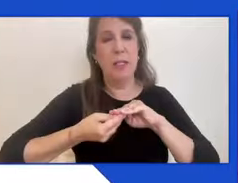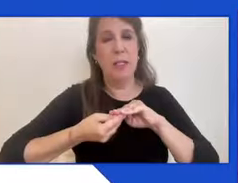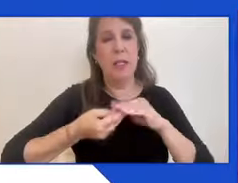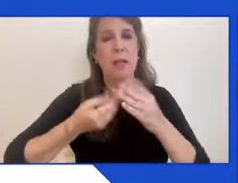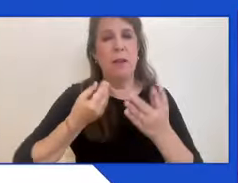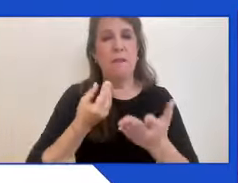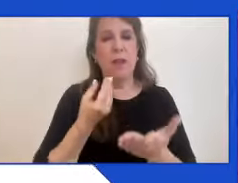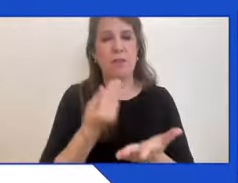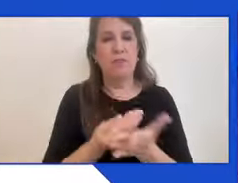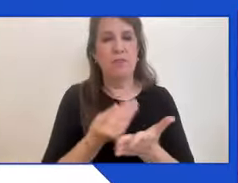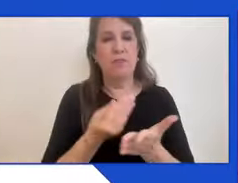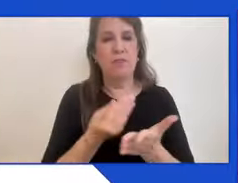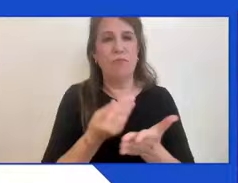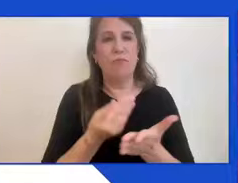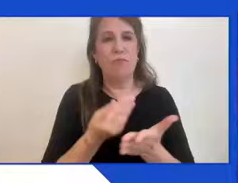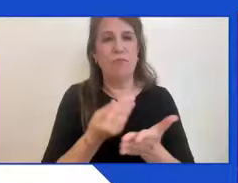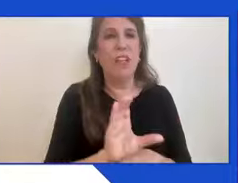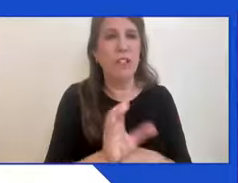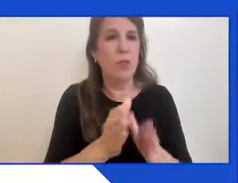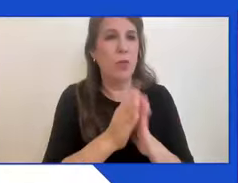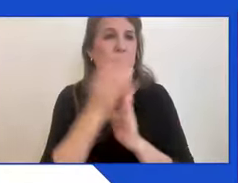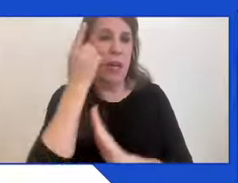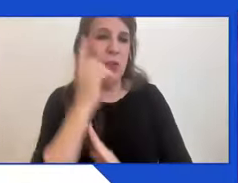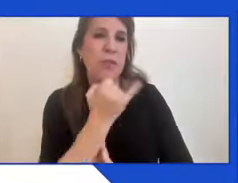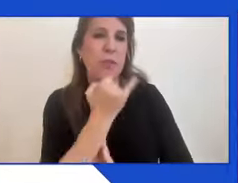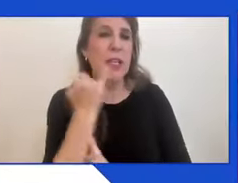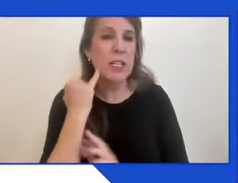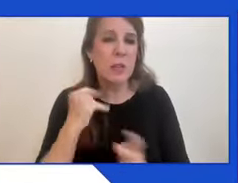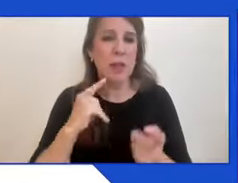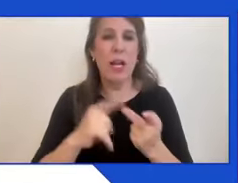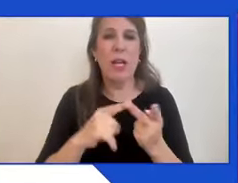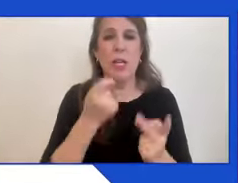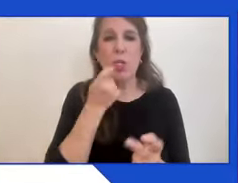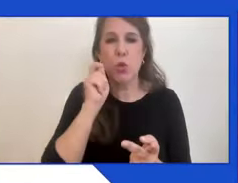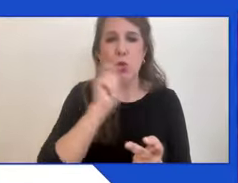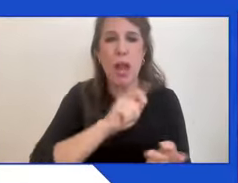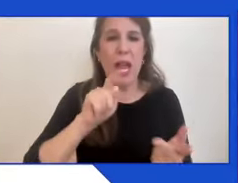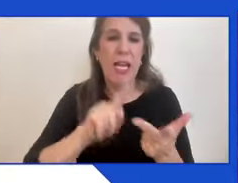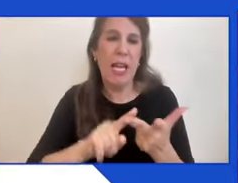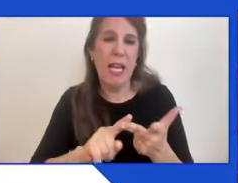Ukraine, and for humanitarian assistance.